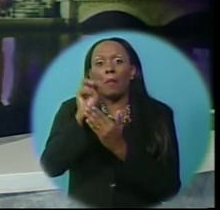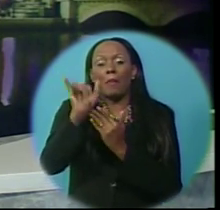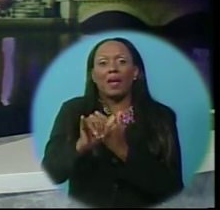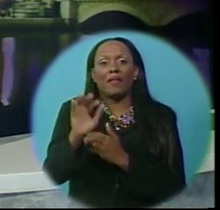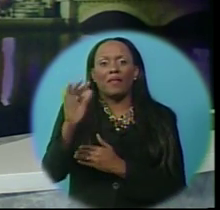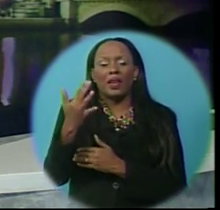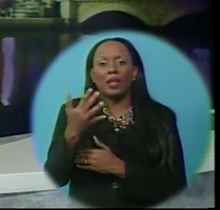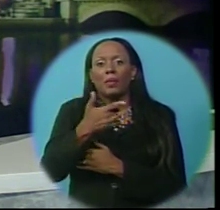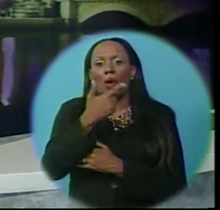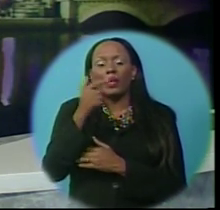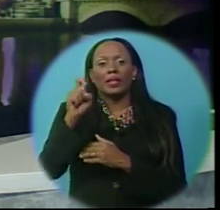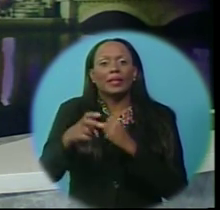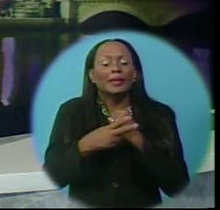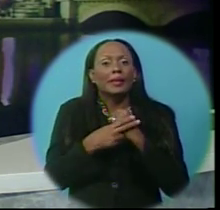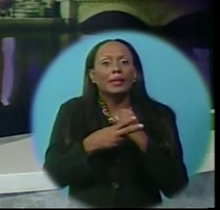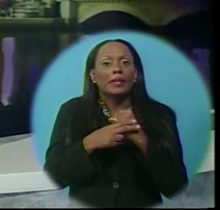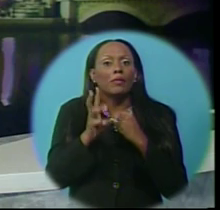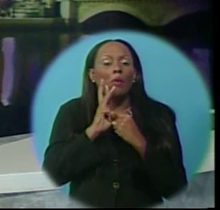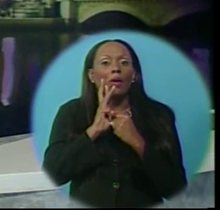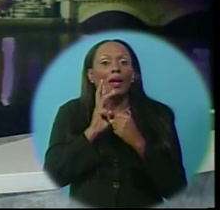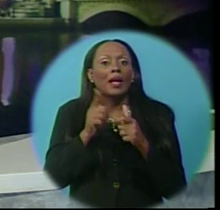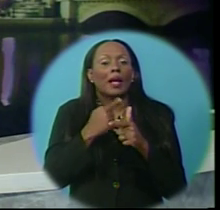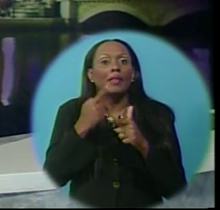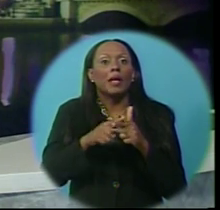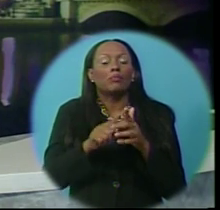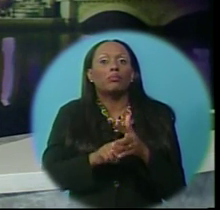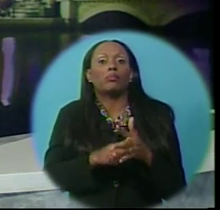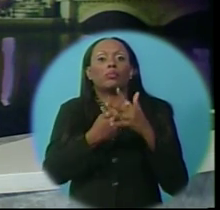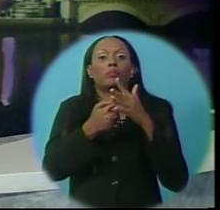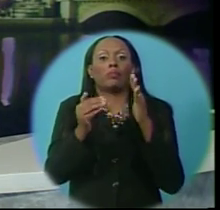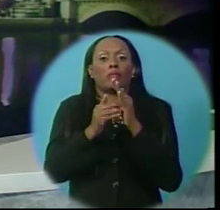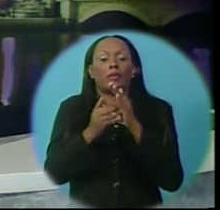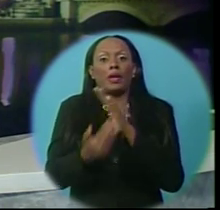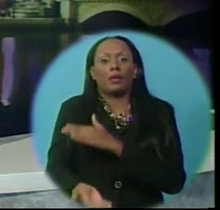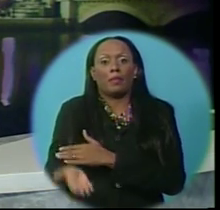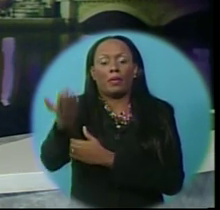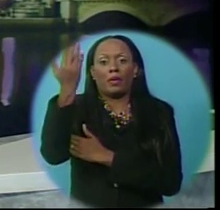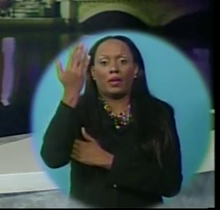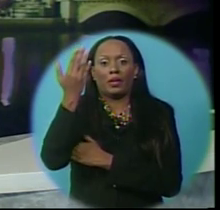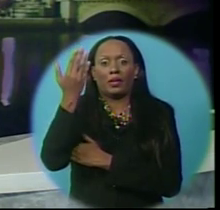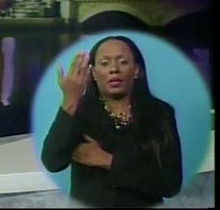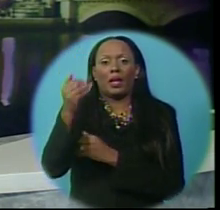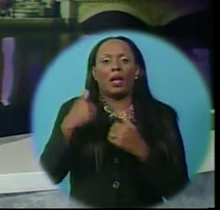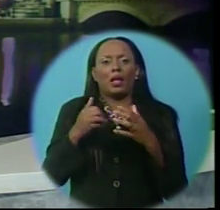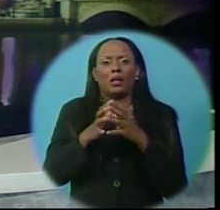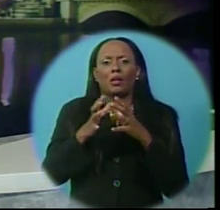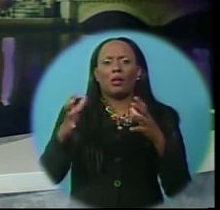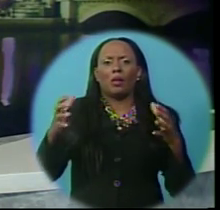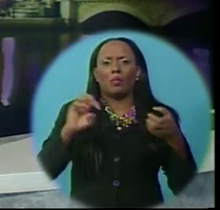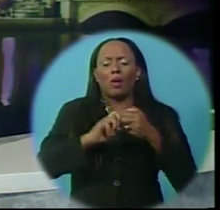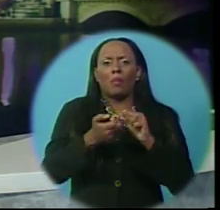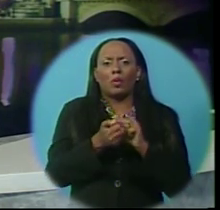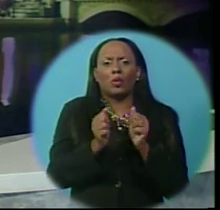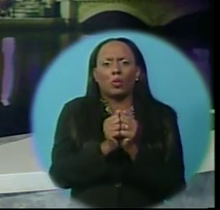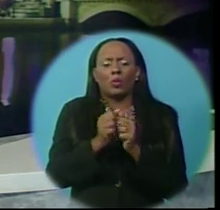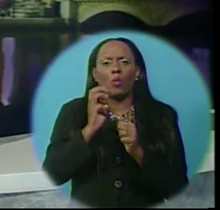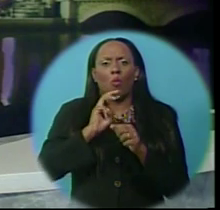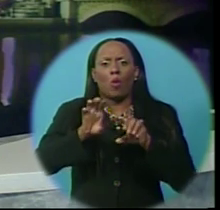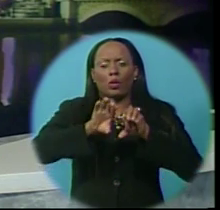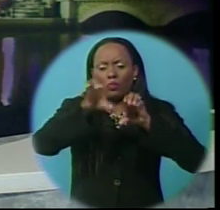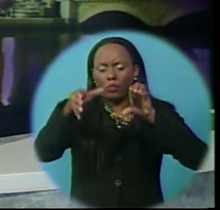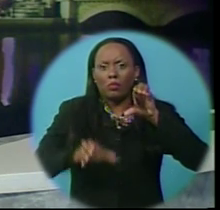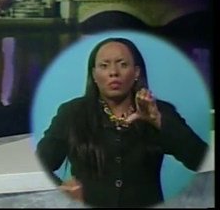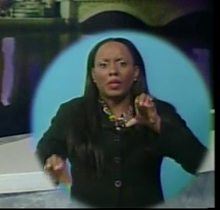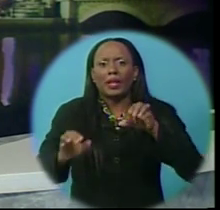reservoir to replenish and reach acceptable levels. In addition, there were ruptures to a number of mains in Prout Village, St.